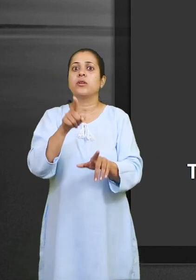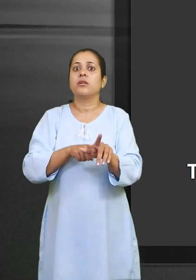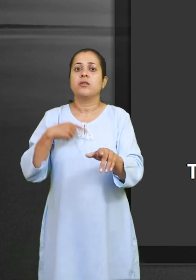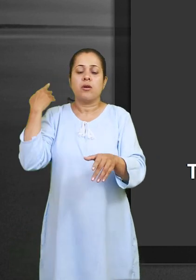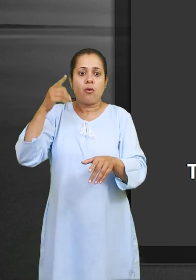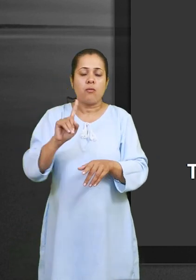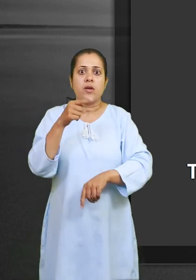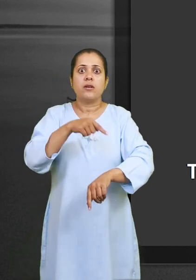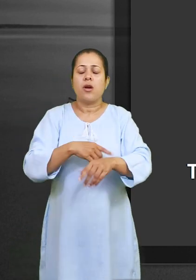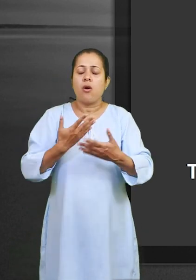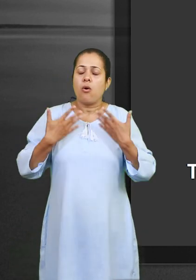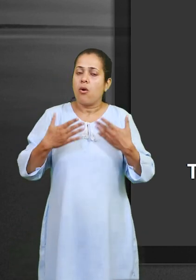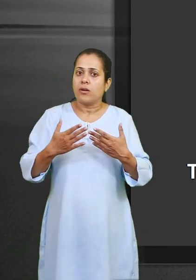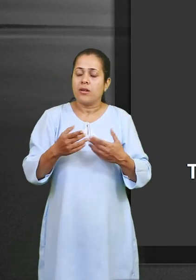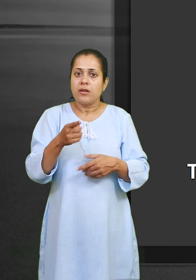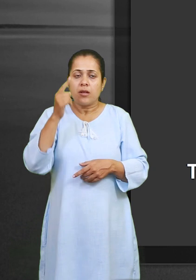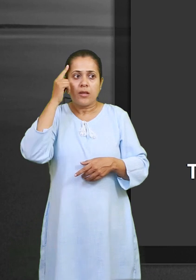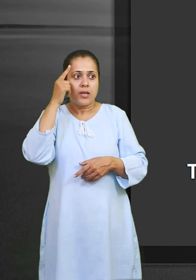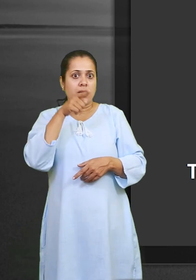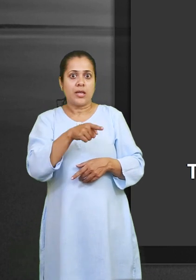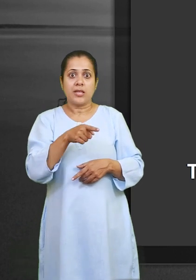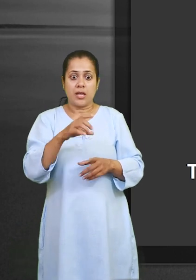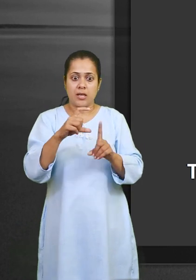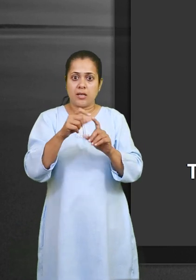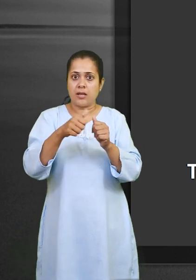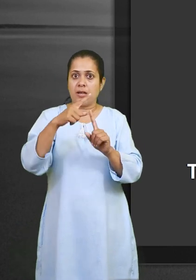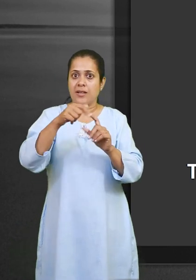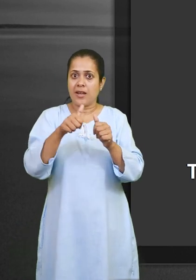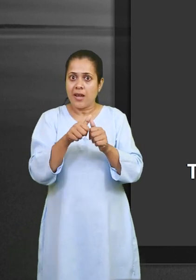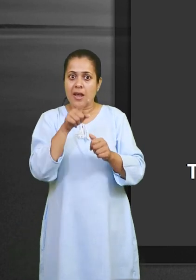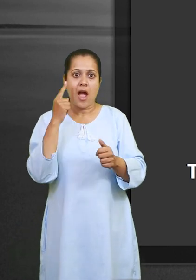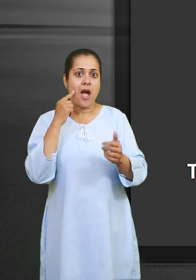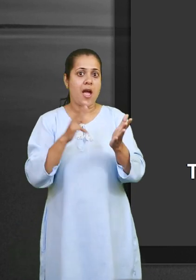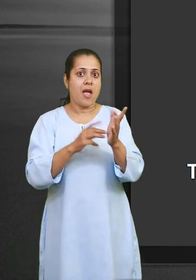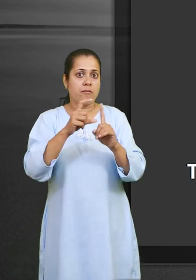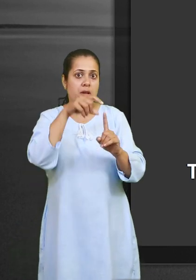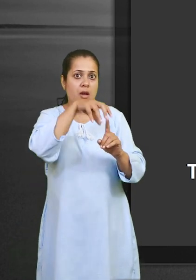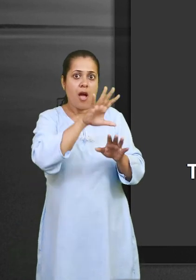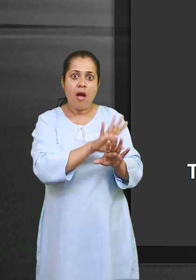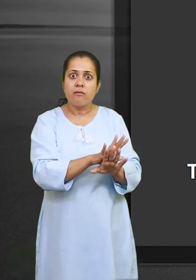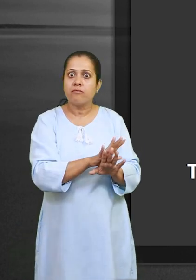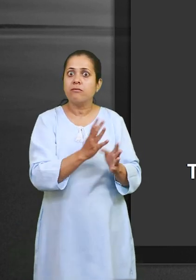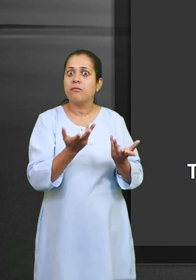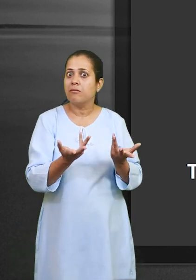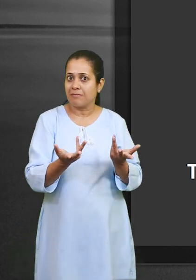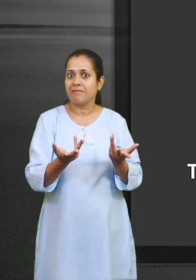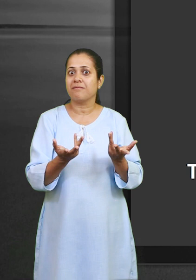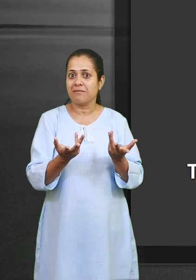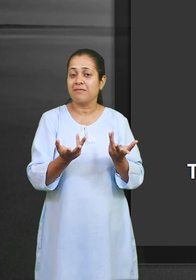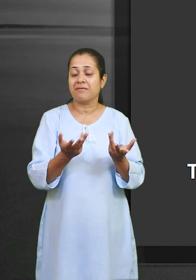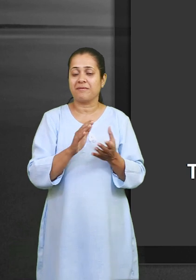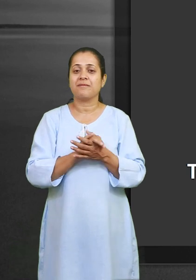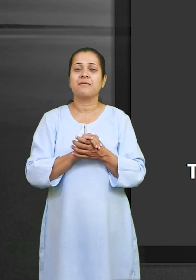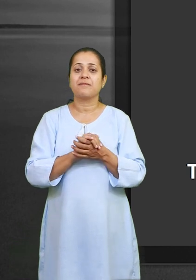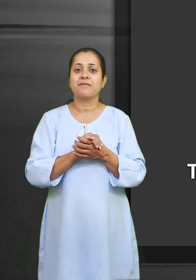years. Can you imagine the data that IMD keeps with them? The amount of data that